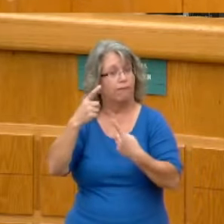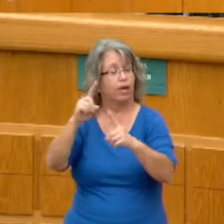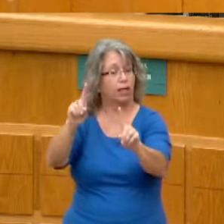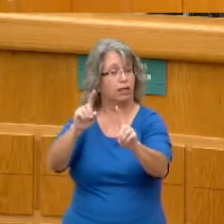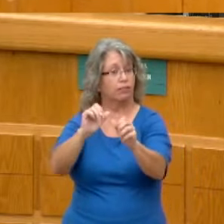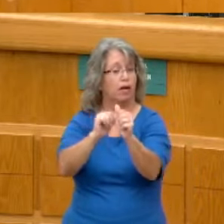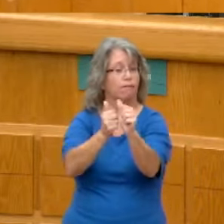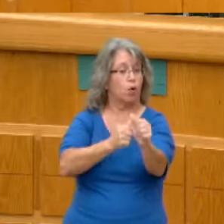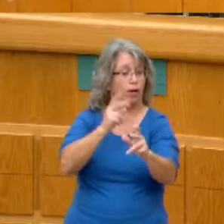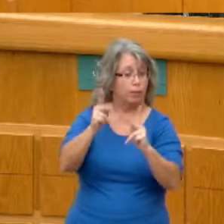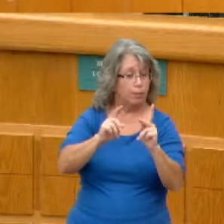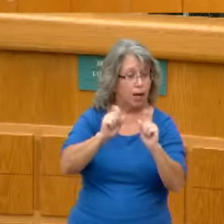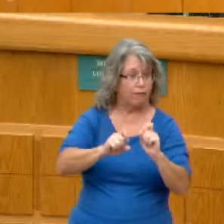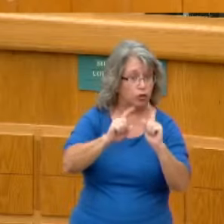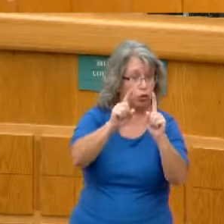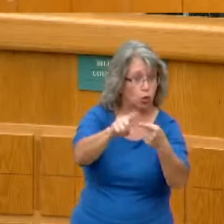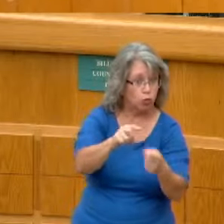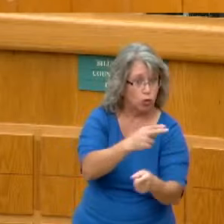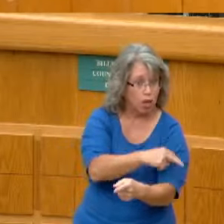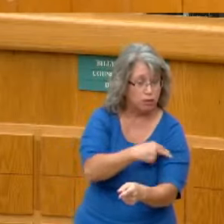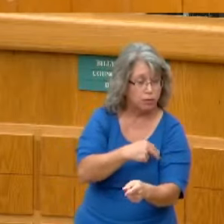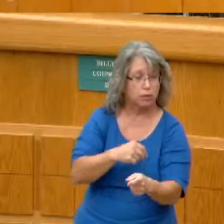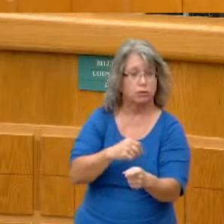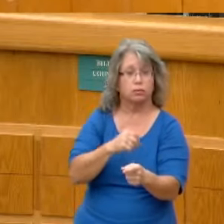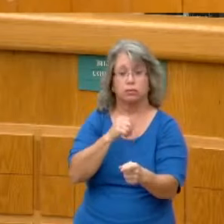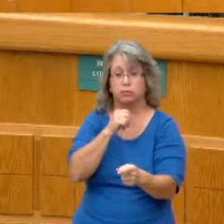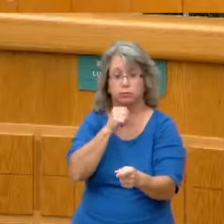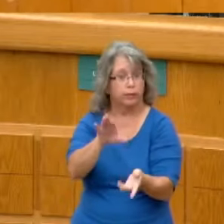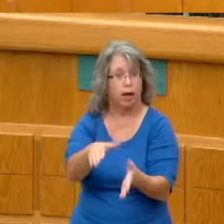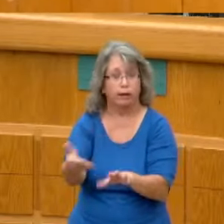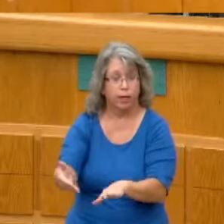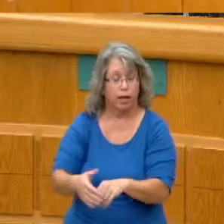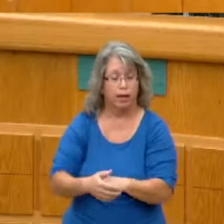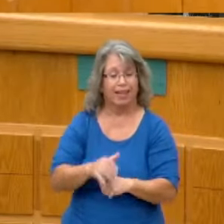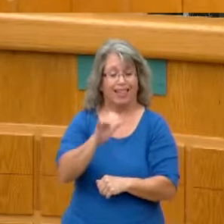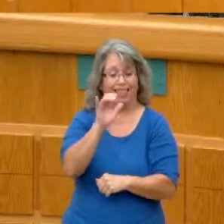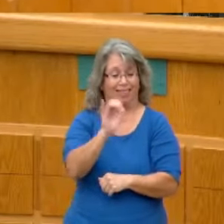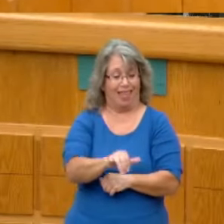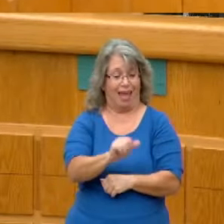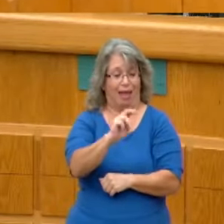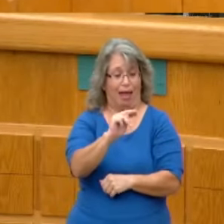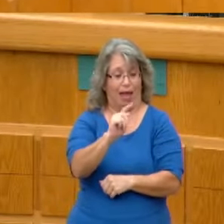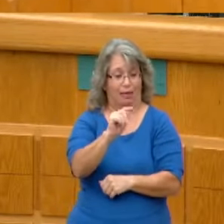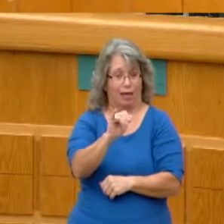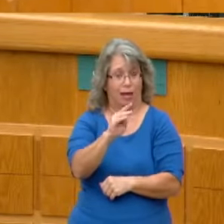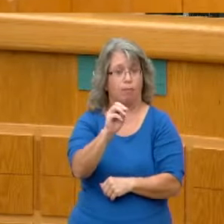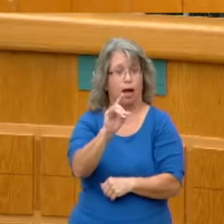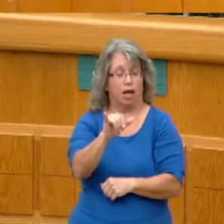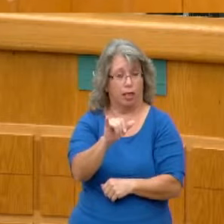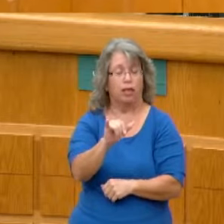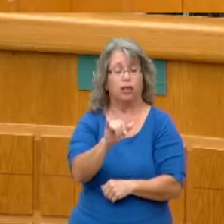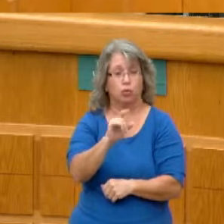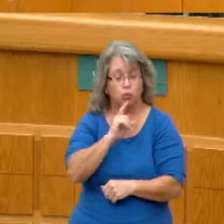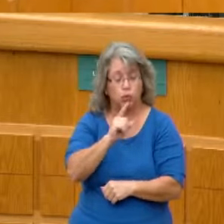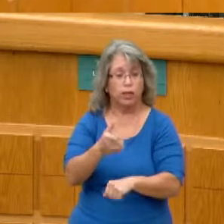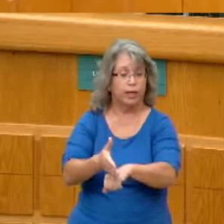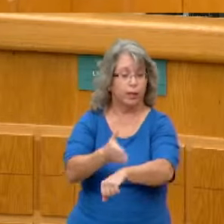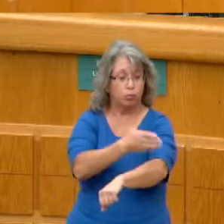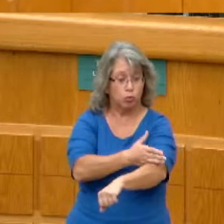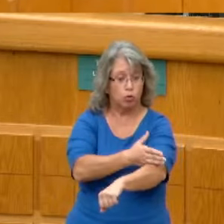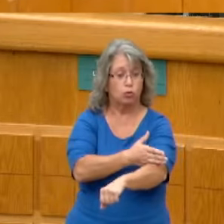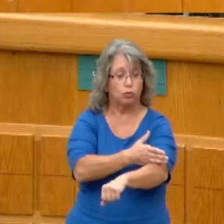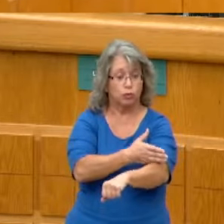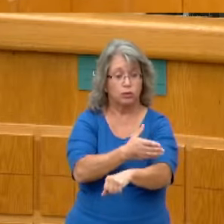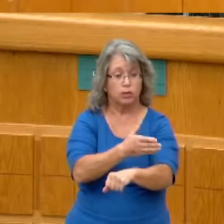monoclonal antibodies have proven to radically reduce the chance that somebody ends up being hospitalized, and at the end of the